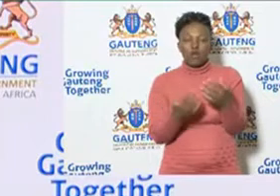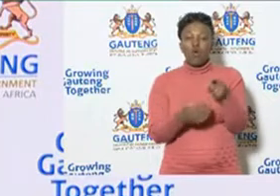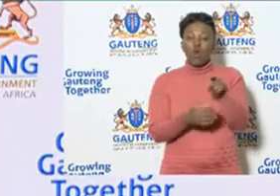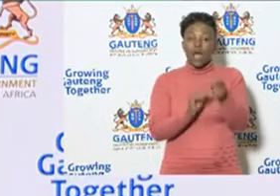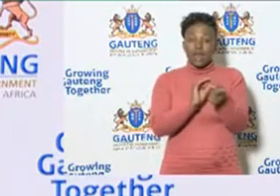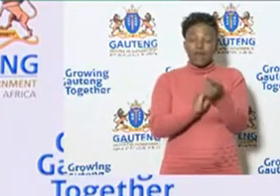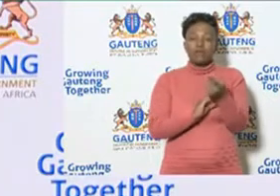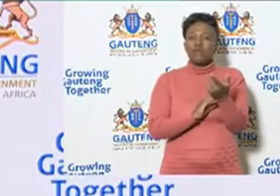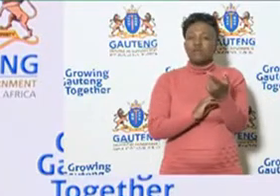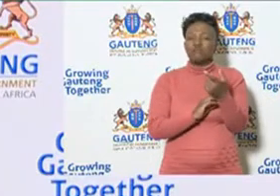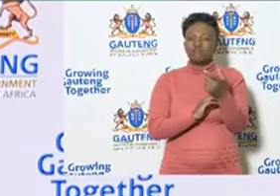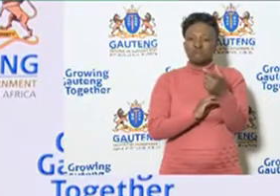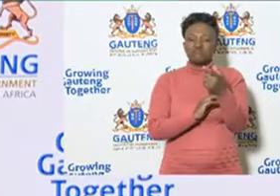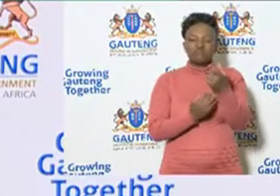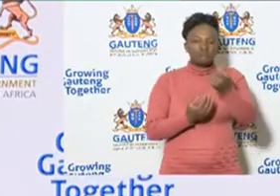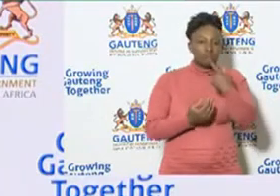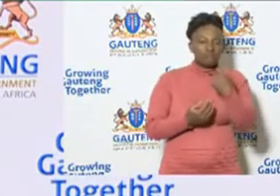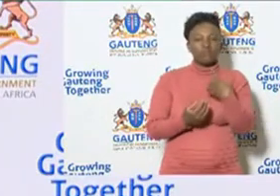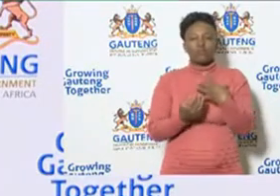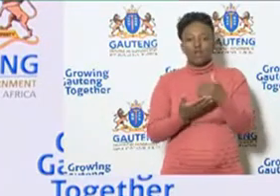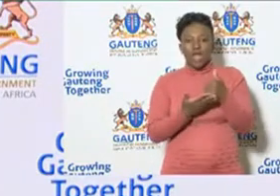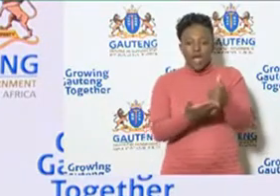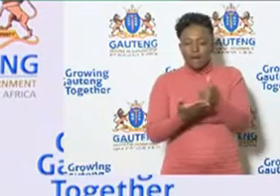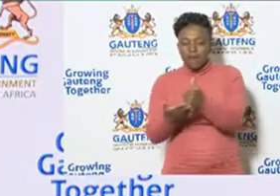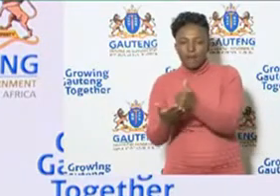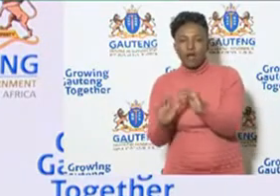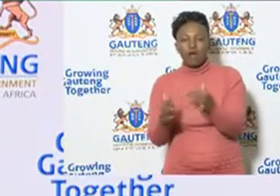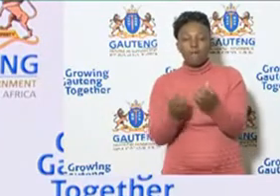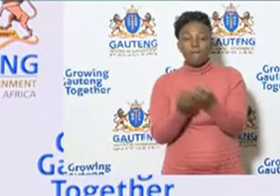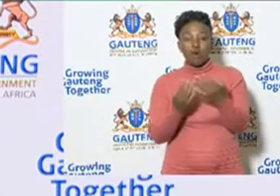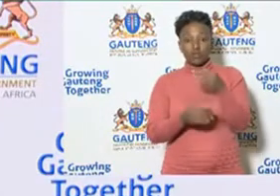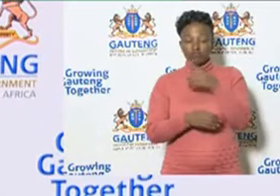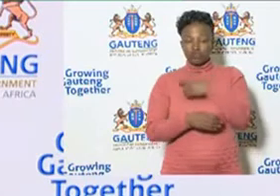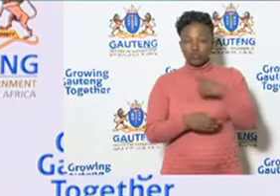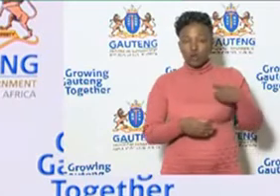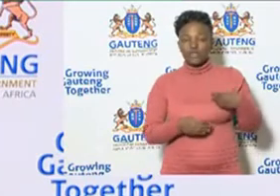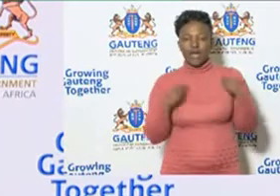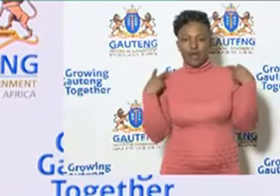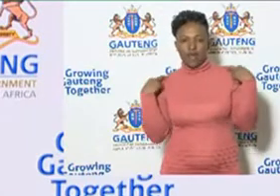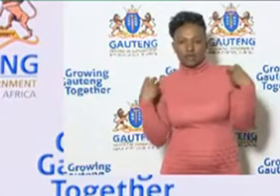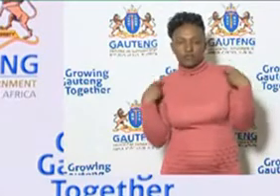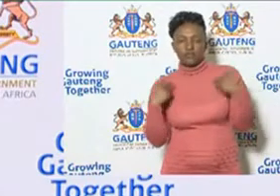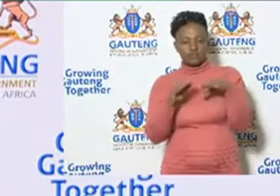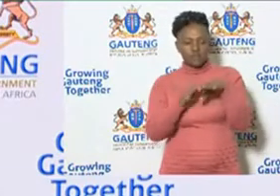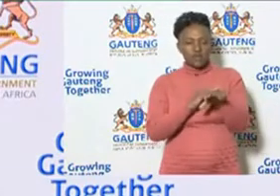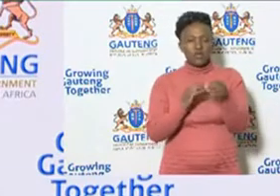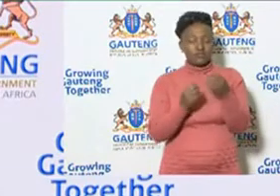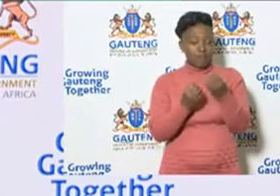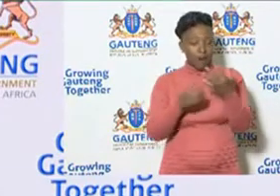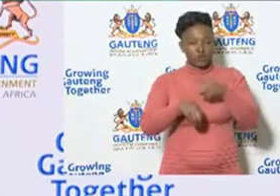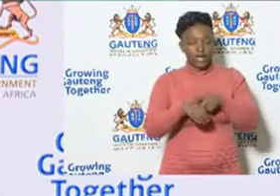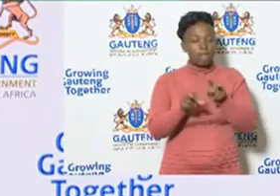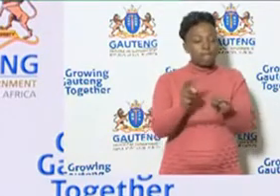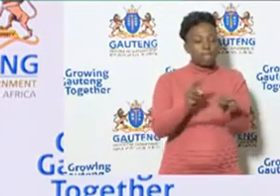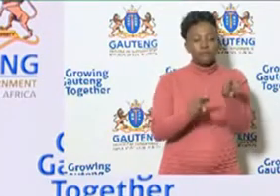there. Our clinicians spend a lot of time doing tremendously great work to ensure